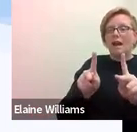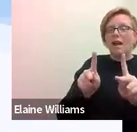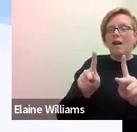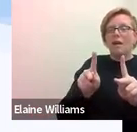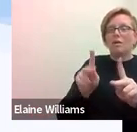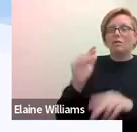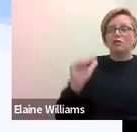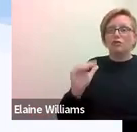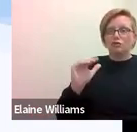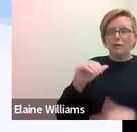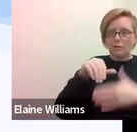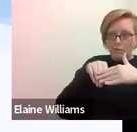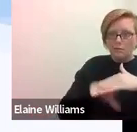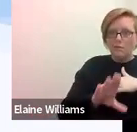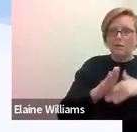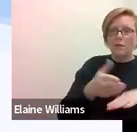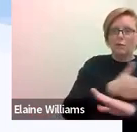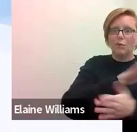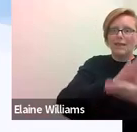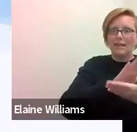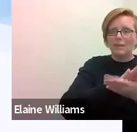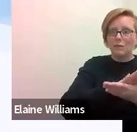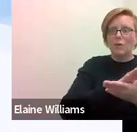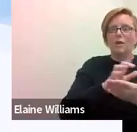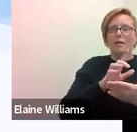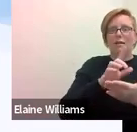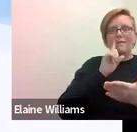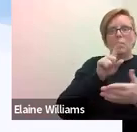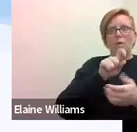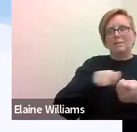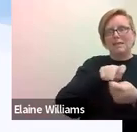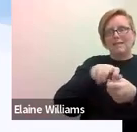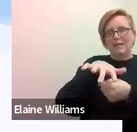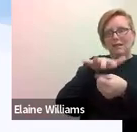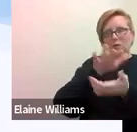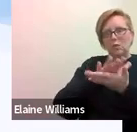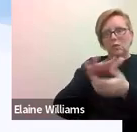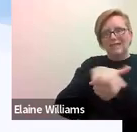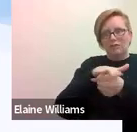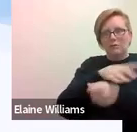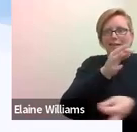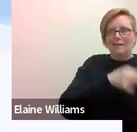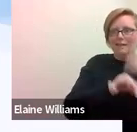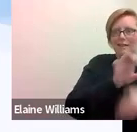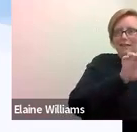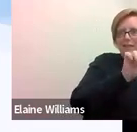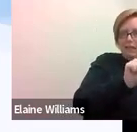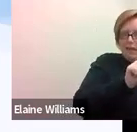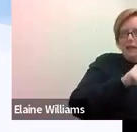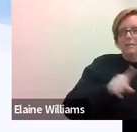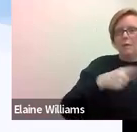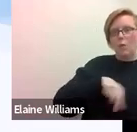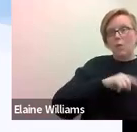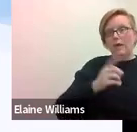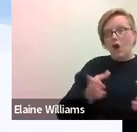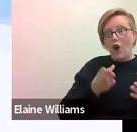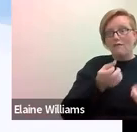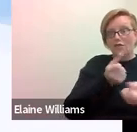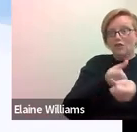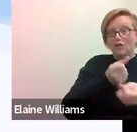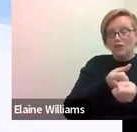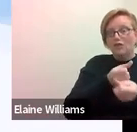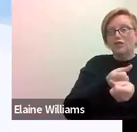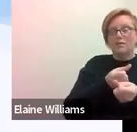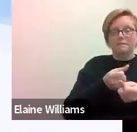into pre-K supported in that setting. So I appreciate your time. Here's